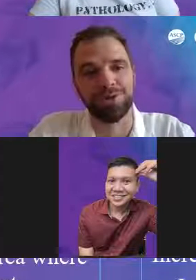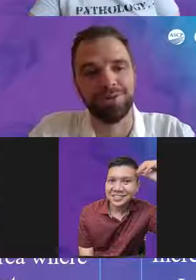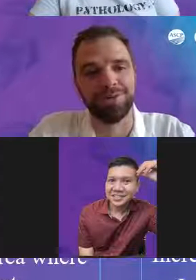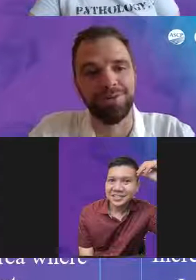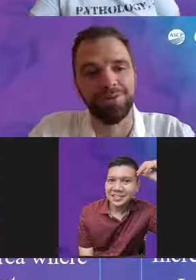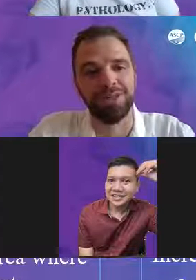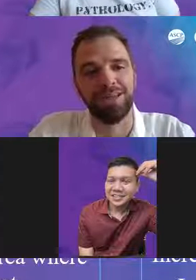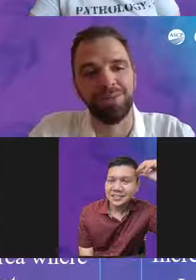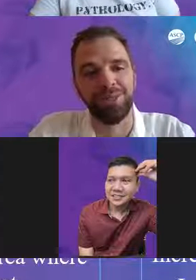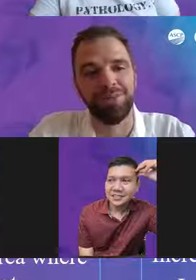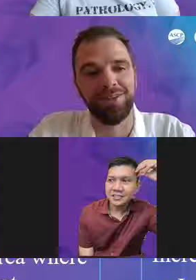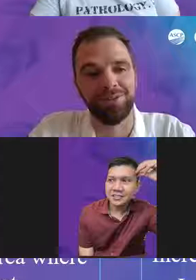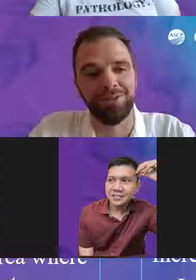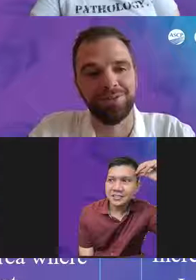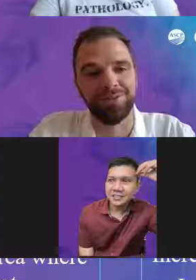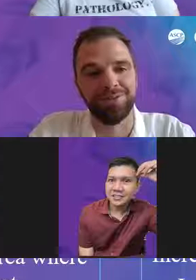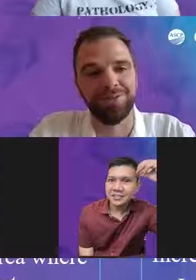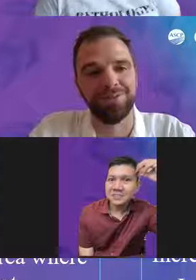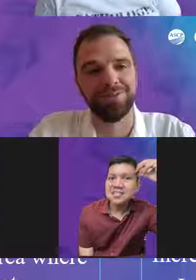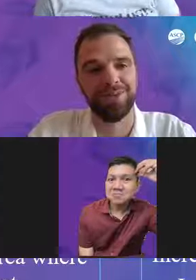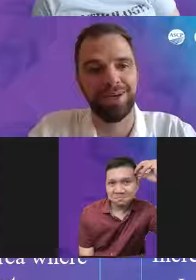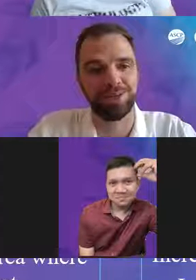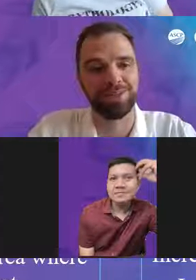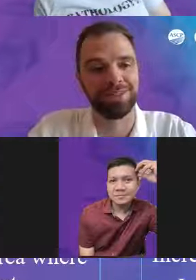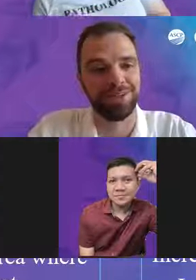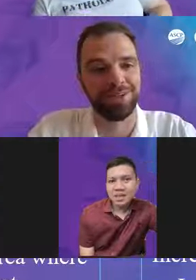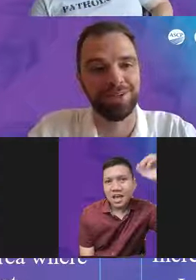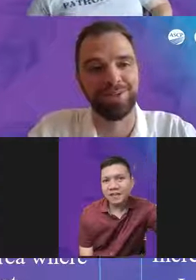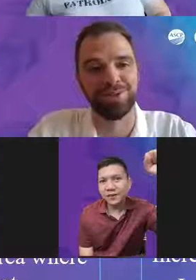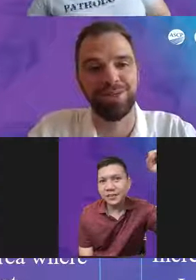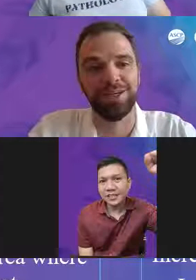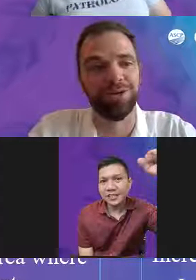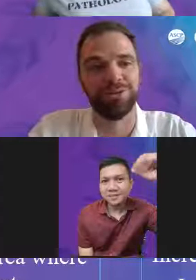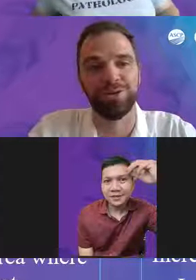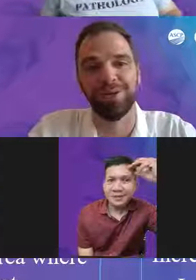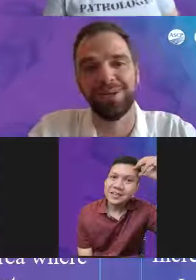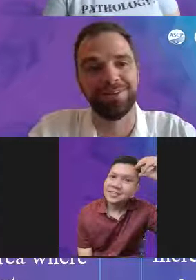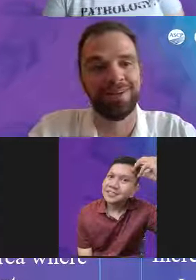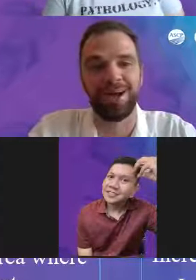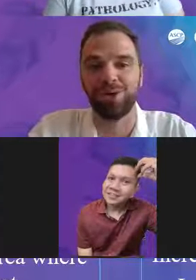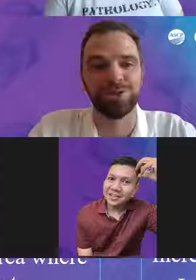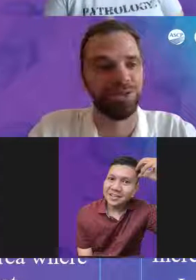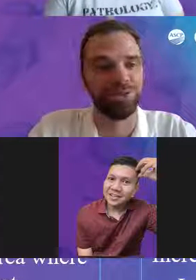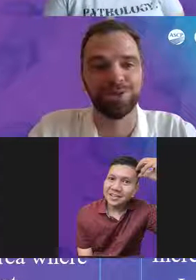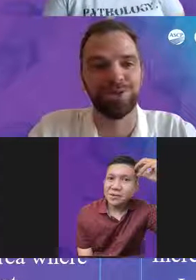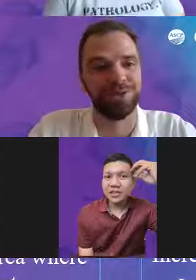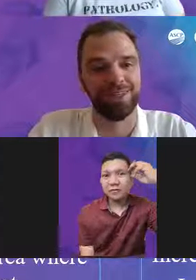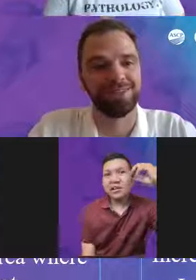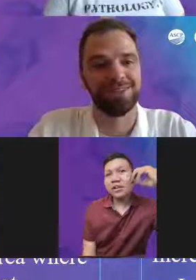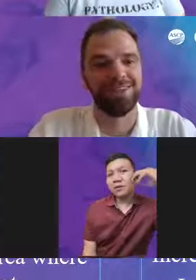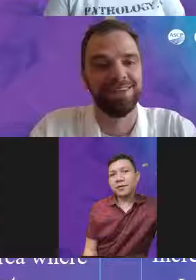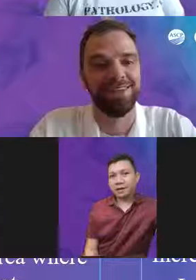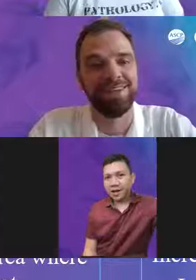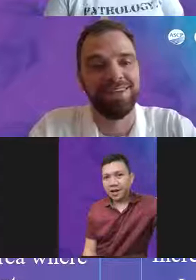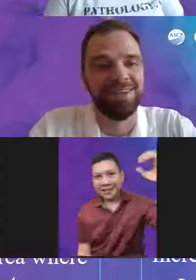a future MedLab Lady Gill actual discussion, because we could go for like an hour or two. Just are we going to